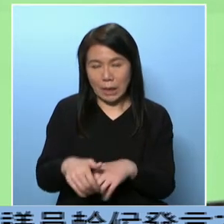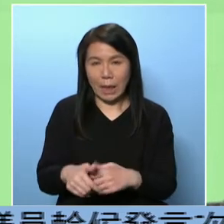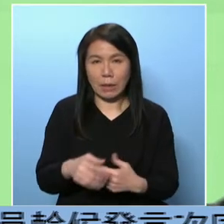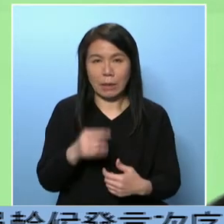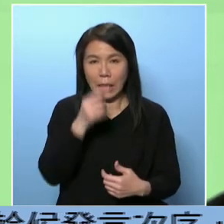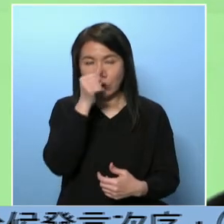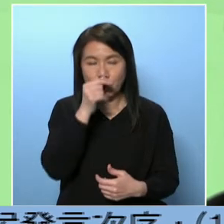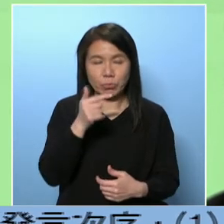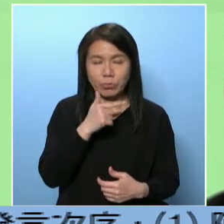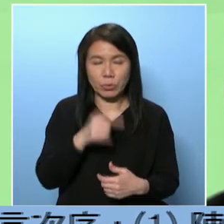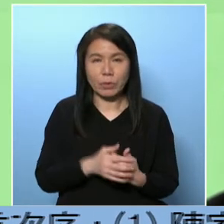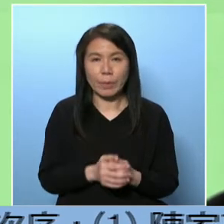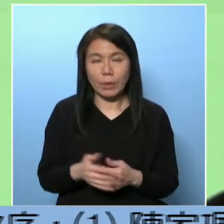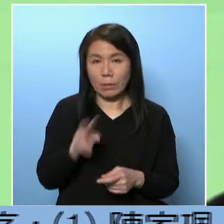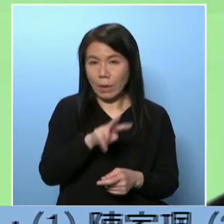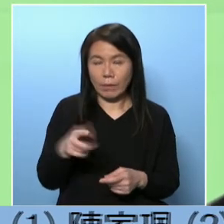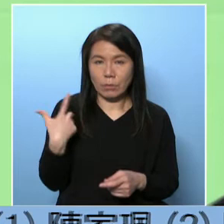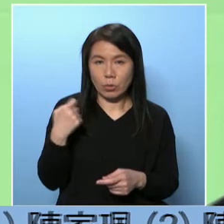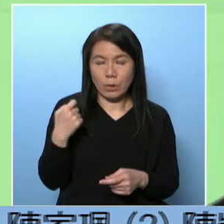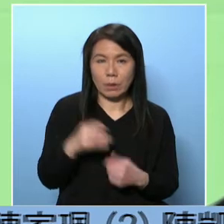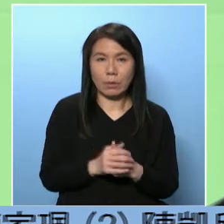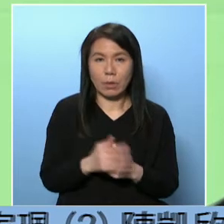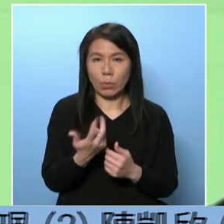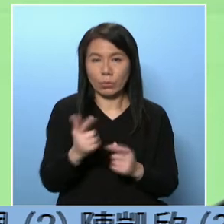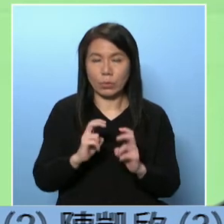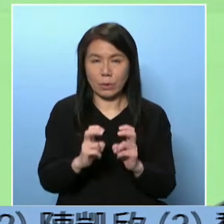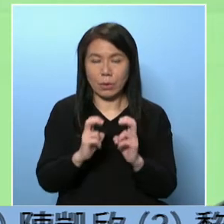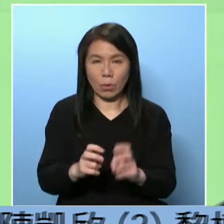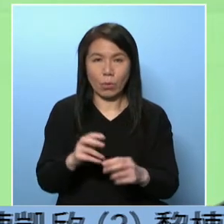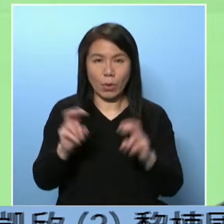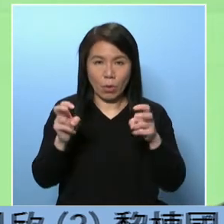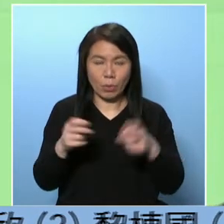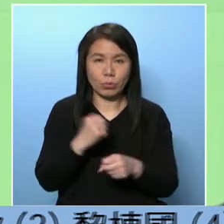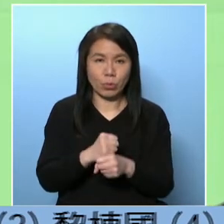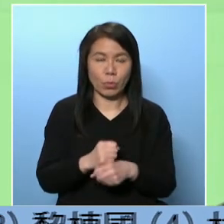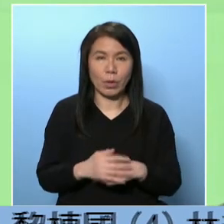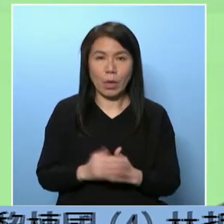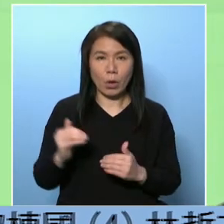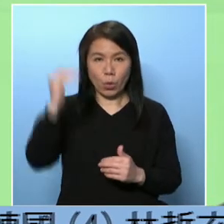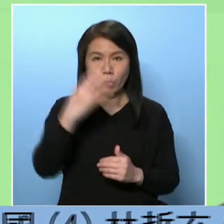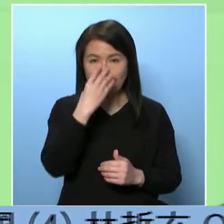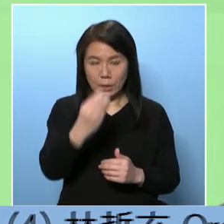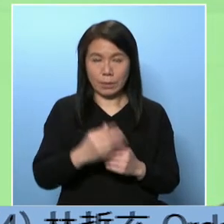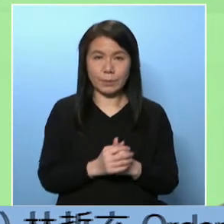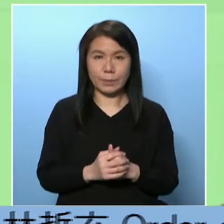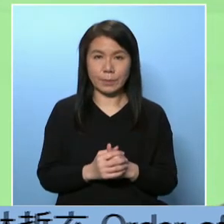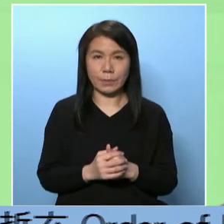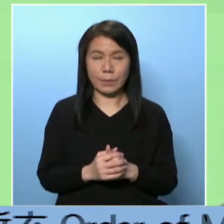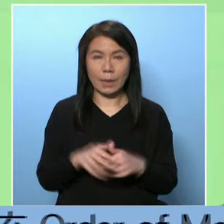in tandem, then that would greatly reduce the attractiveness of those projects. And there are some railway projects, whether it's